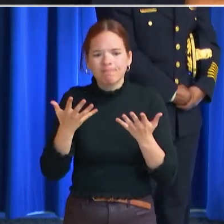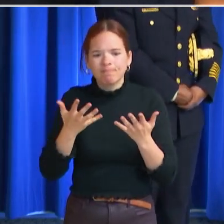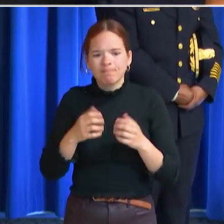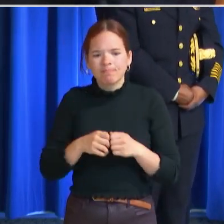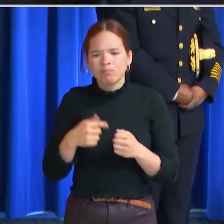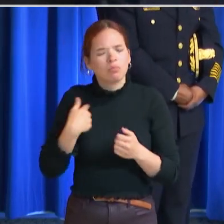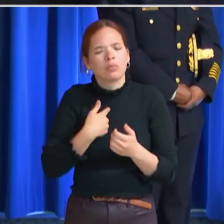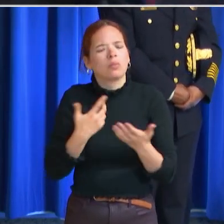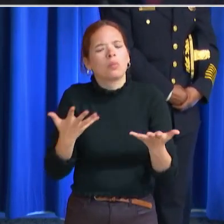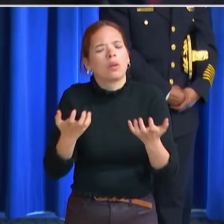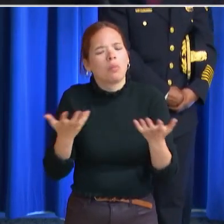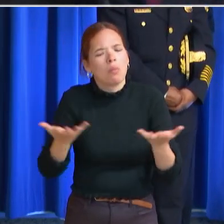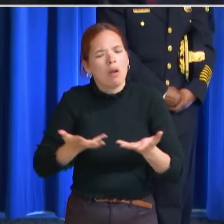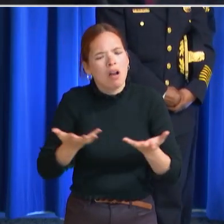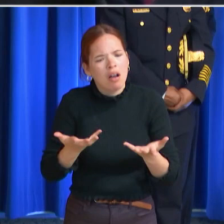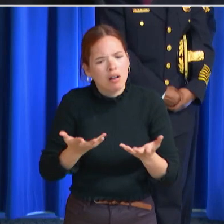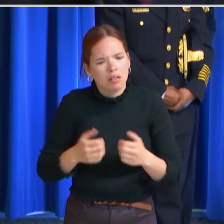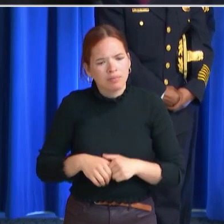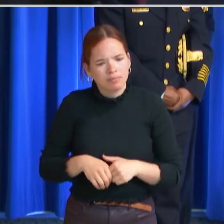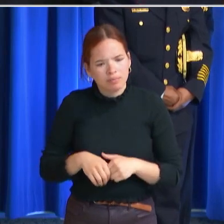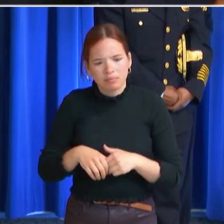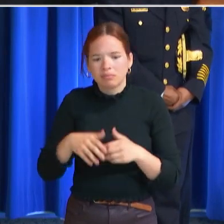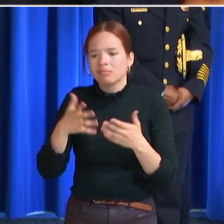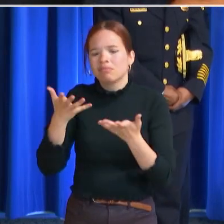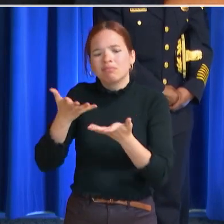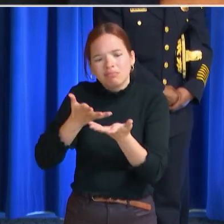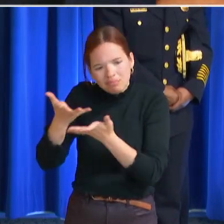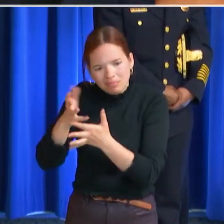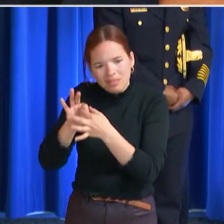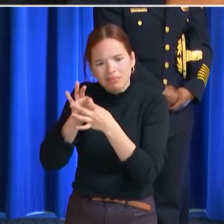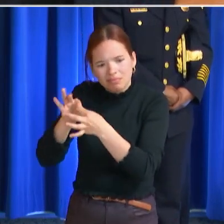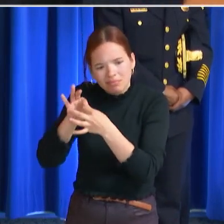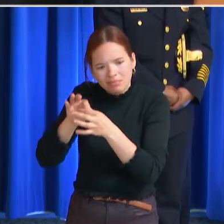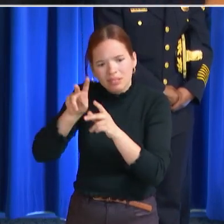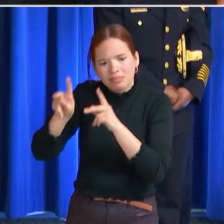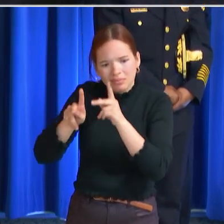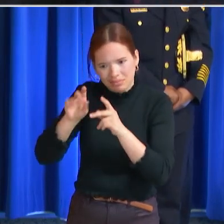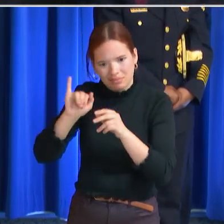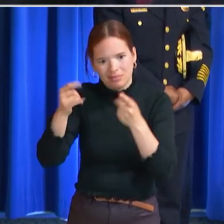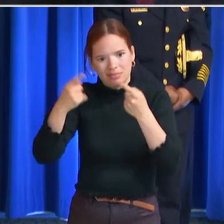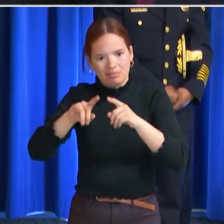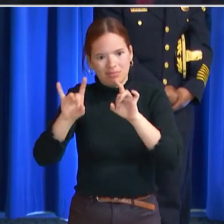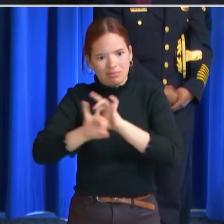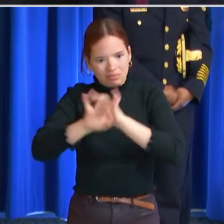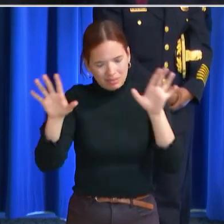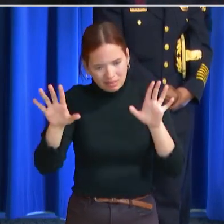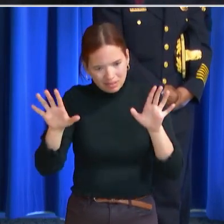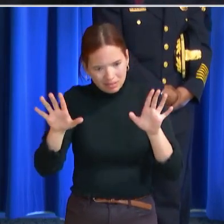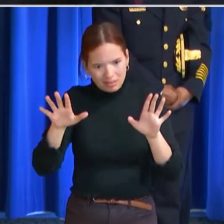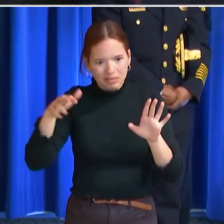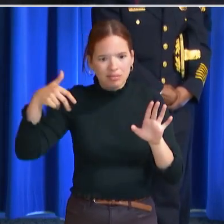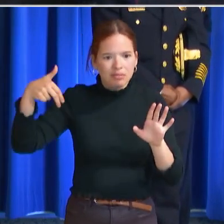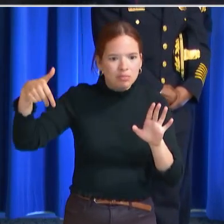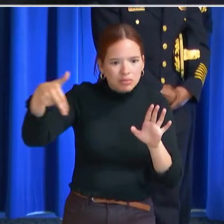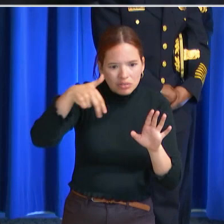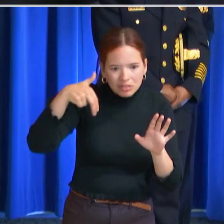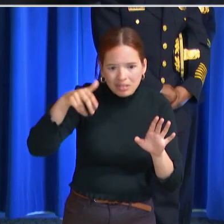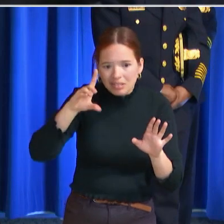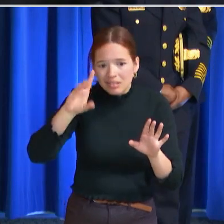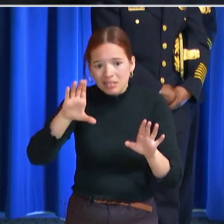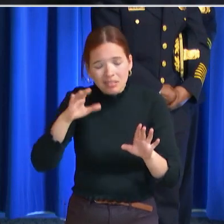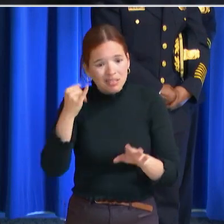people who are engaging in acts of violence like that, walking around on the streets of the District of Columbia? And if we don't want to see